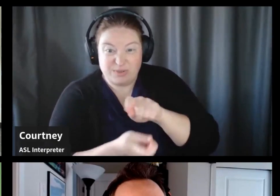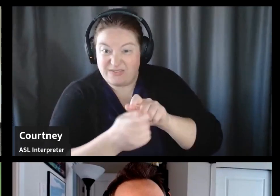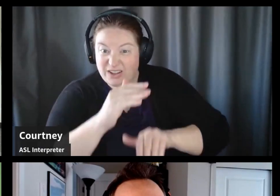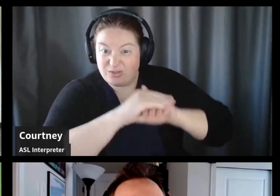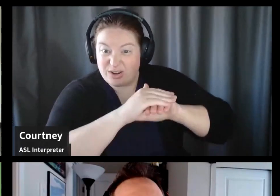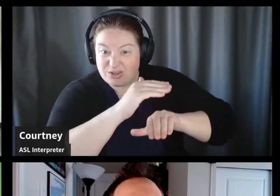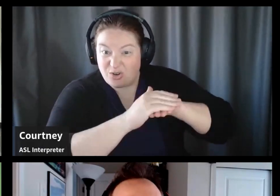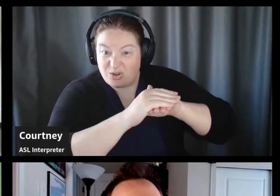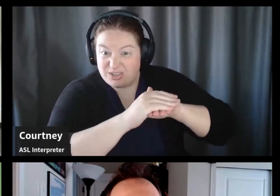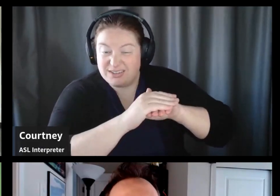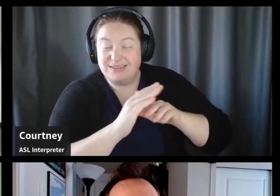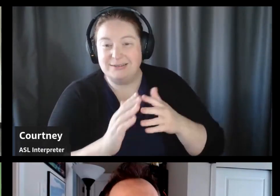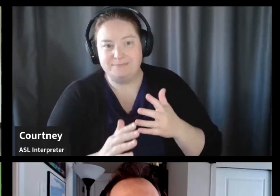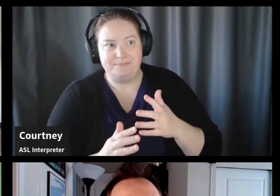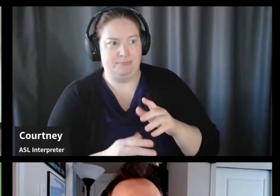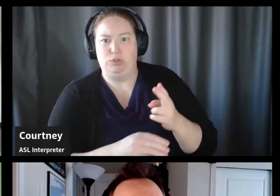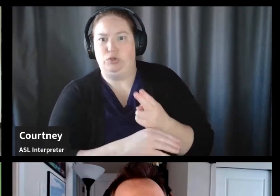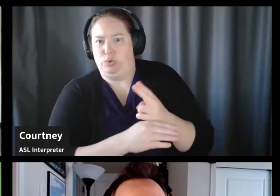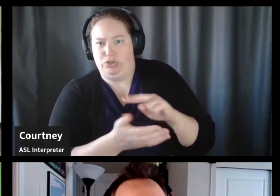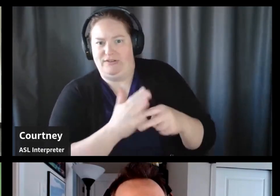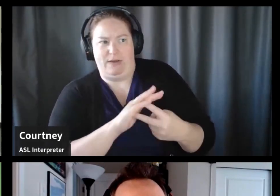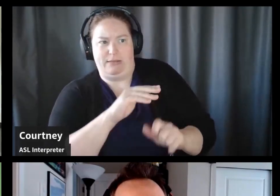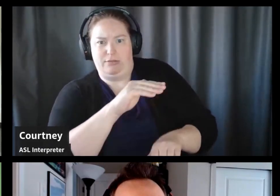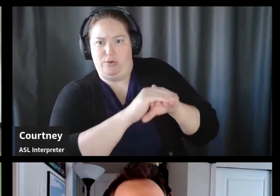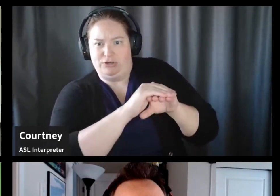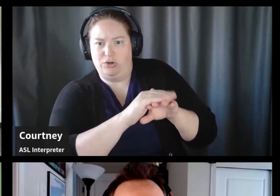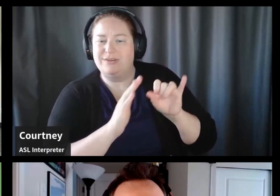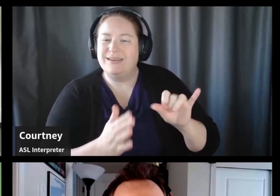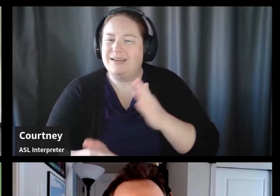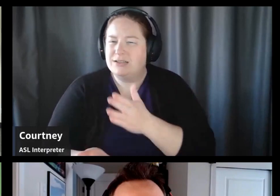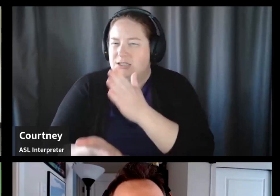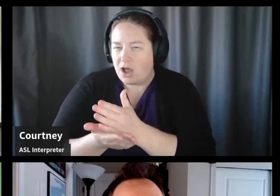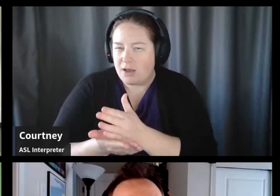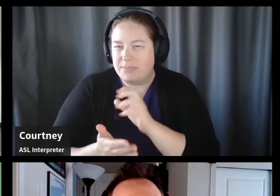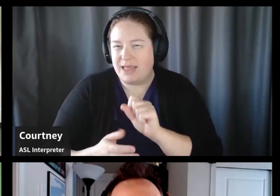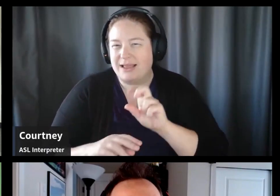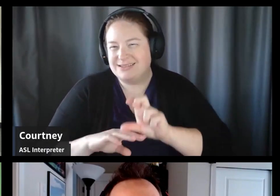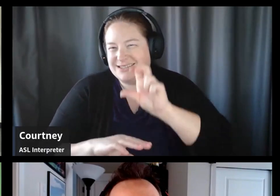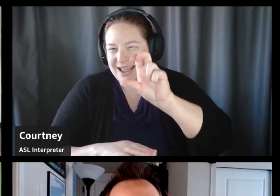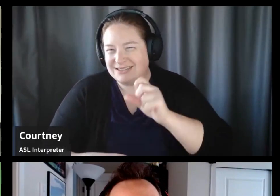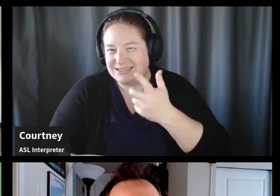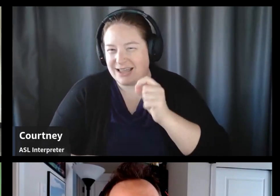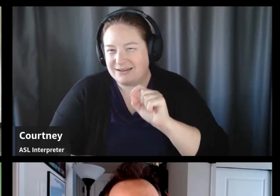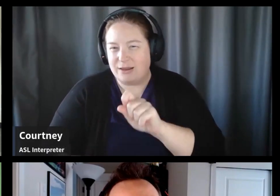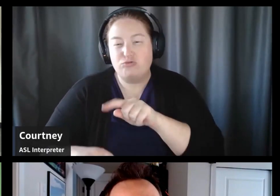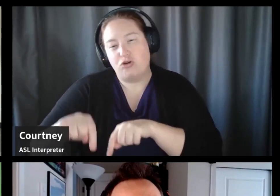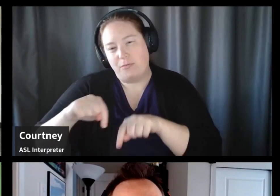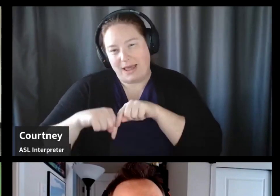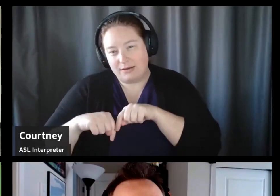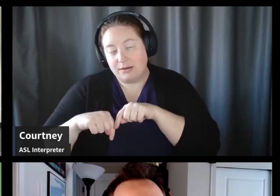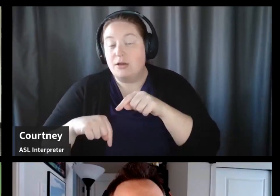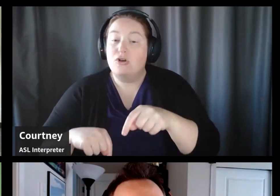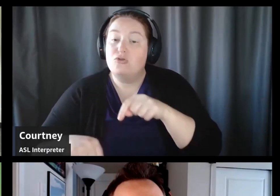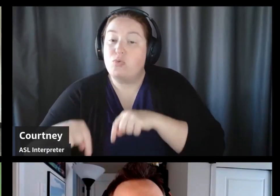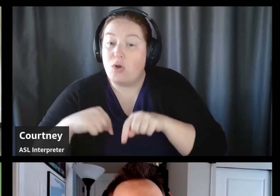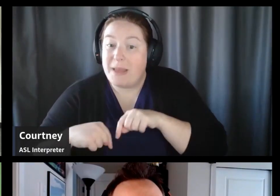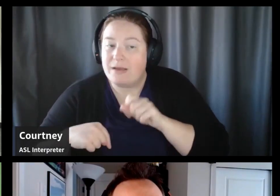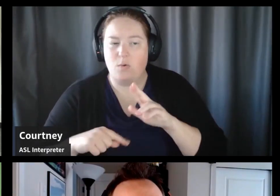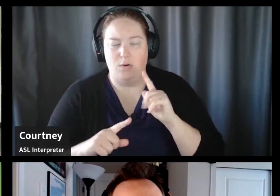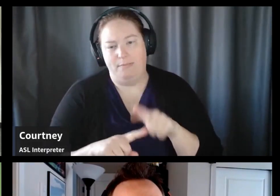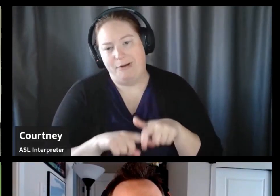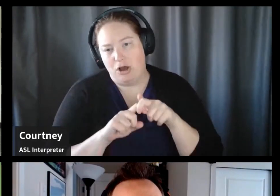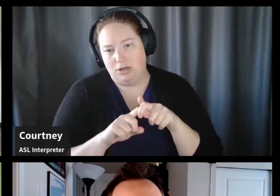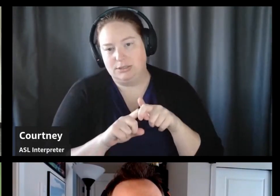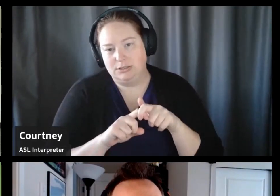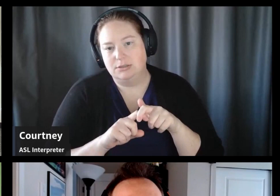user-defined threshold, right? If it crosses a particular threshold, let us stop that StackSet operation and roll it back. It could be a rollback, or it could just be a pause there, and then we